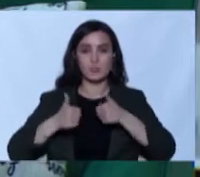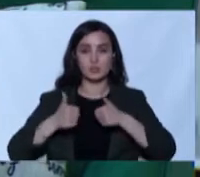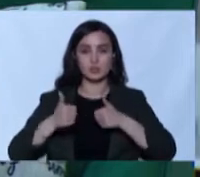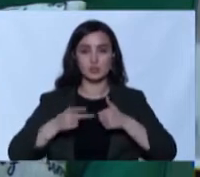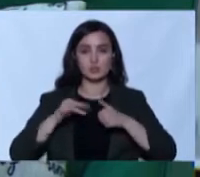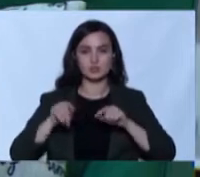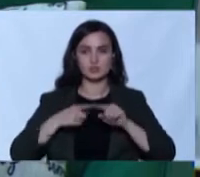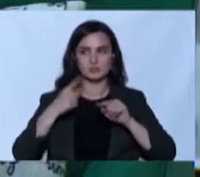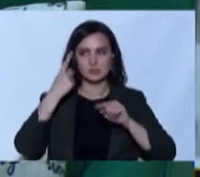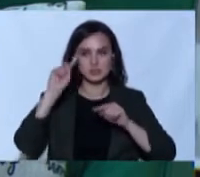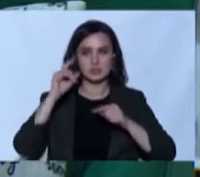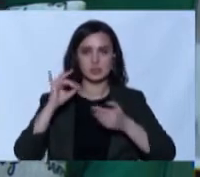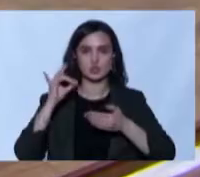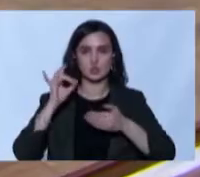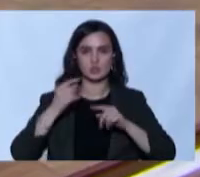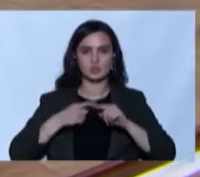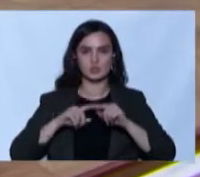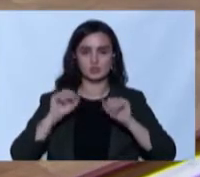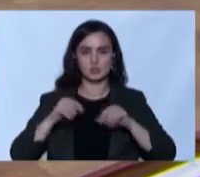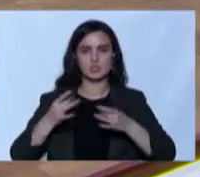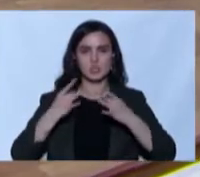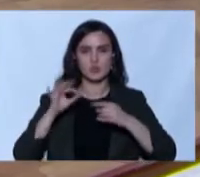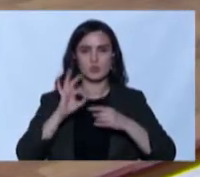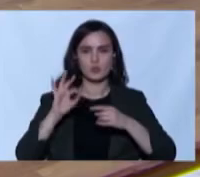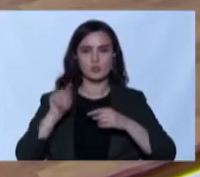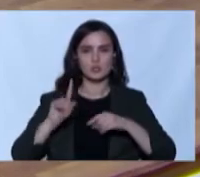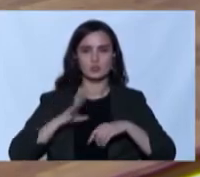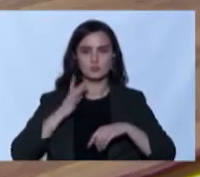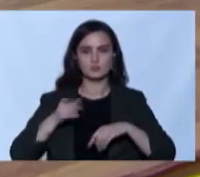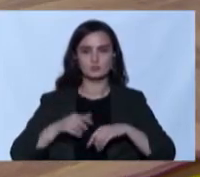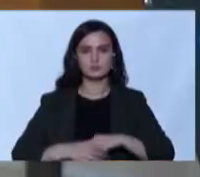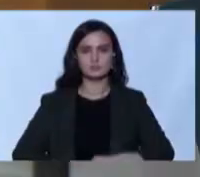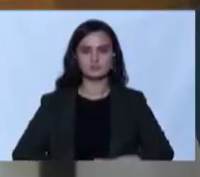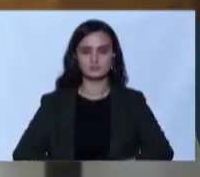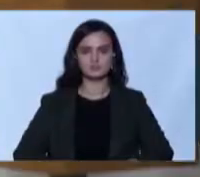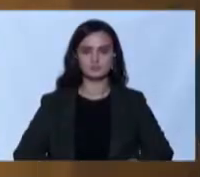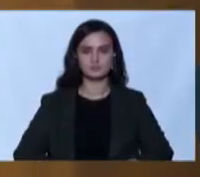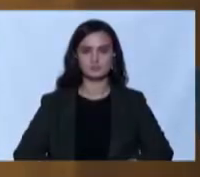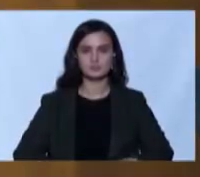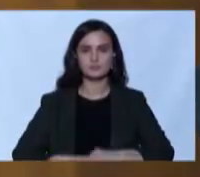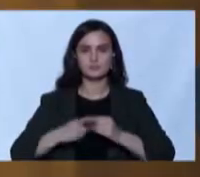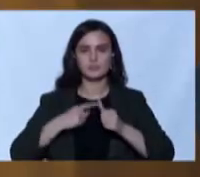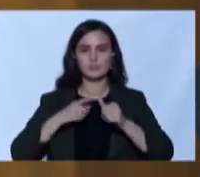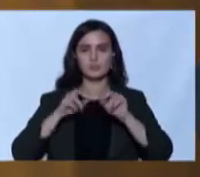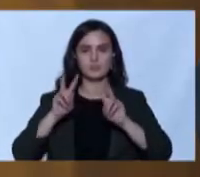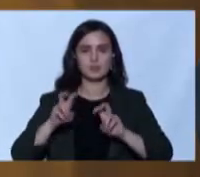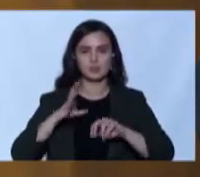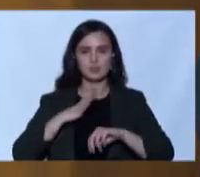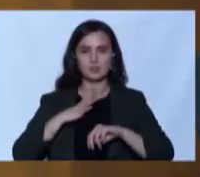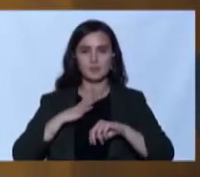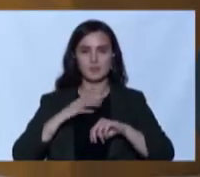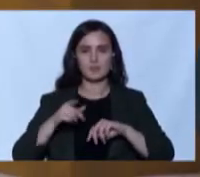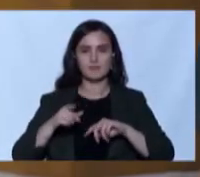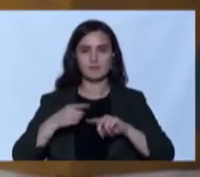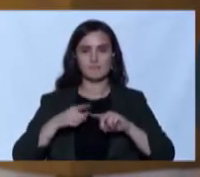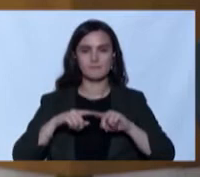he came up with a story. And perhaps you could tell us about the story he came up with. He came up with a story, and it was actually called, apropos